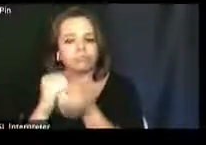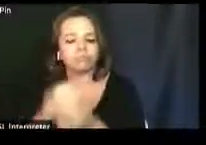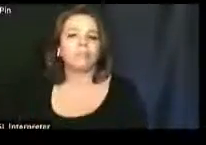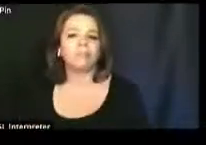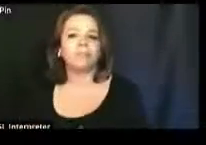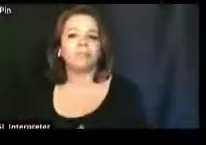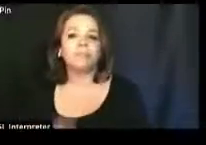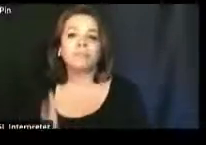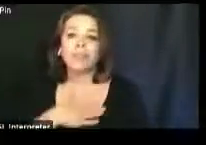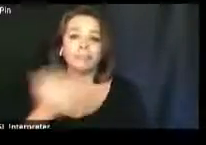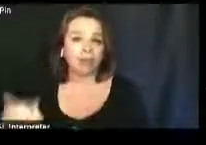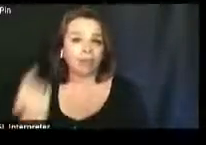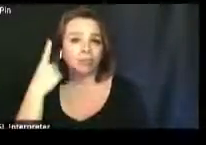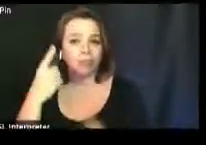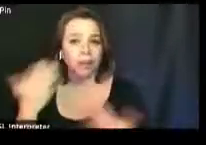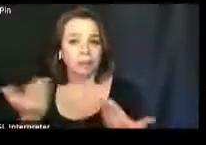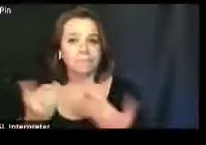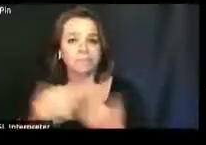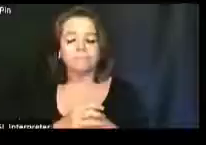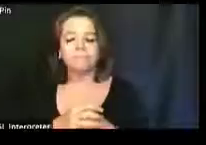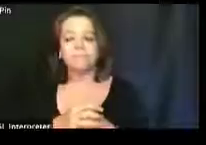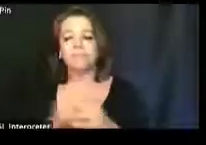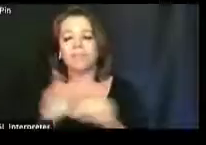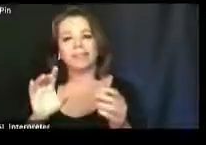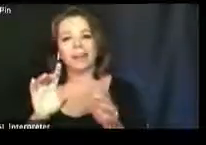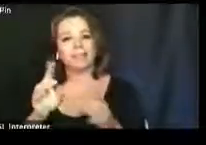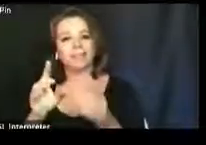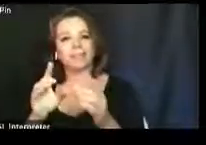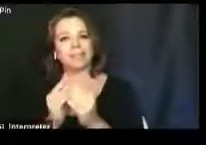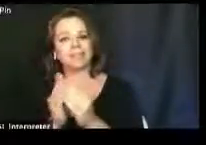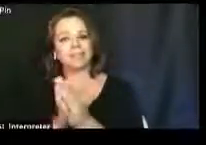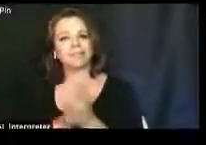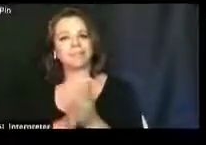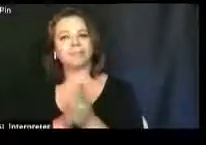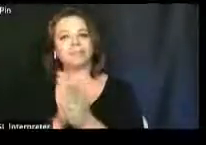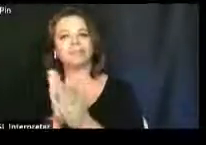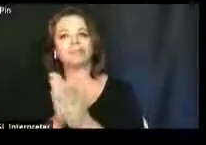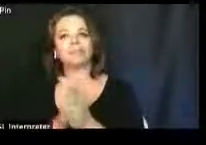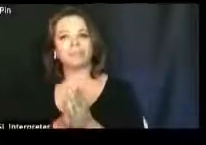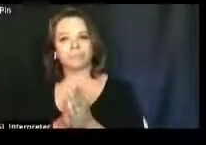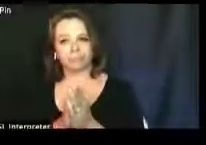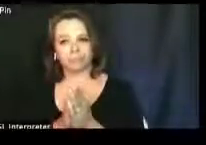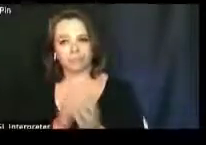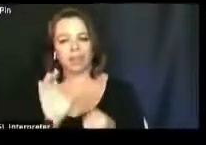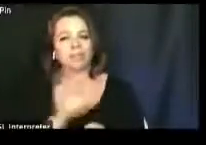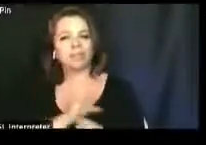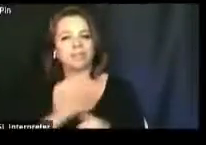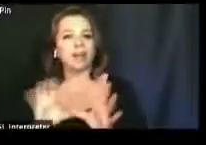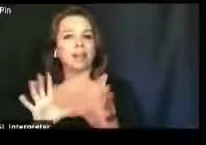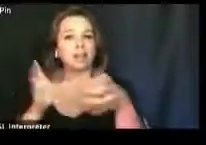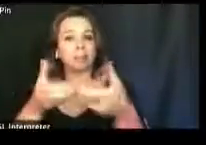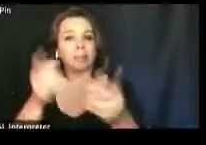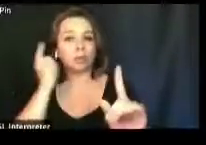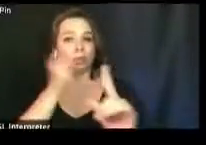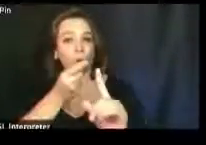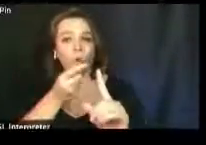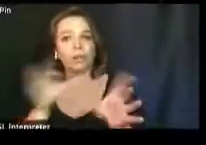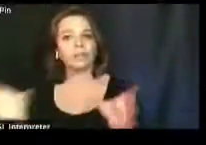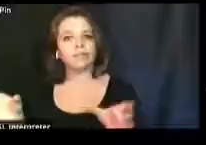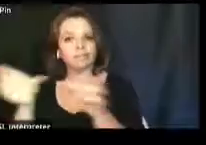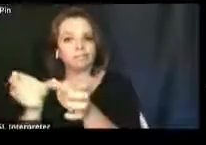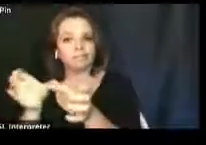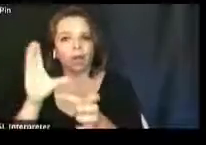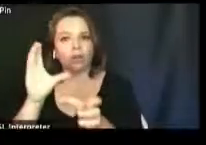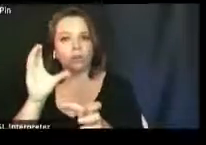my understanding that the redistricting community's goal is to combine communities of interest.